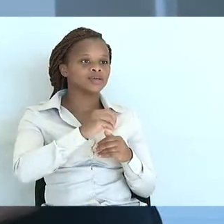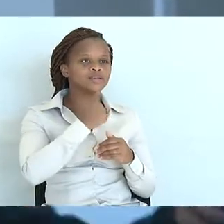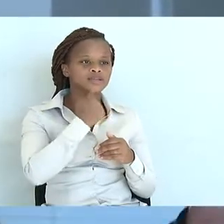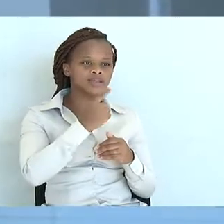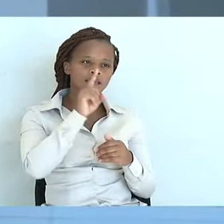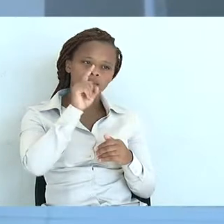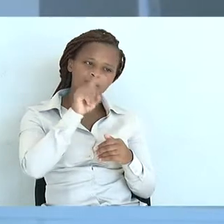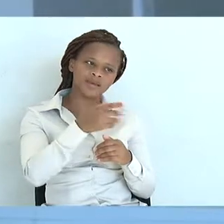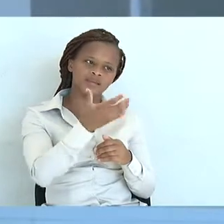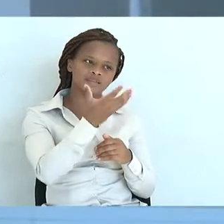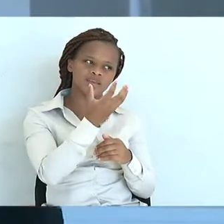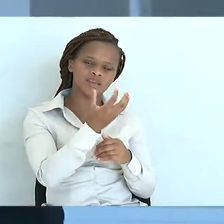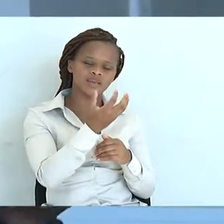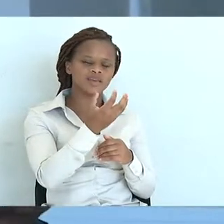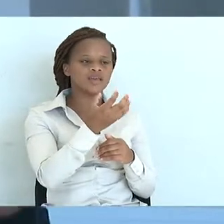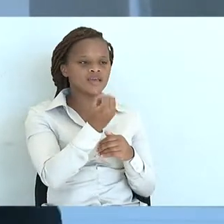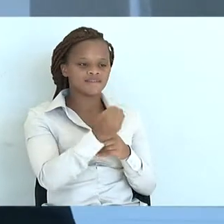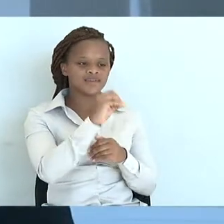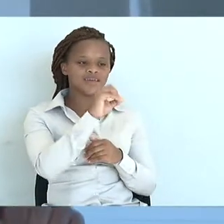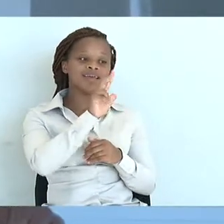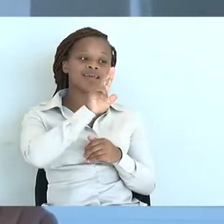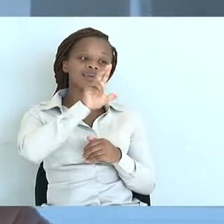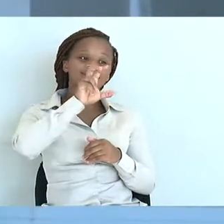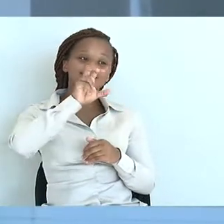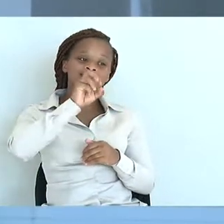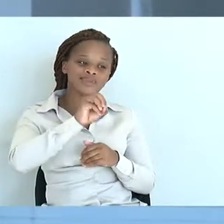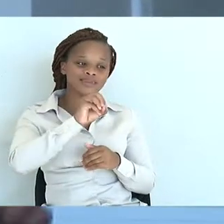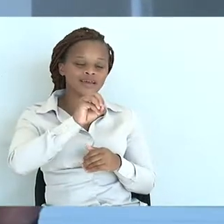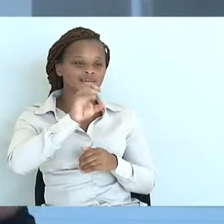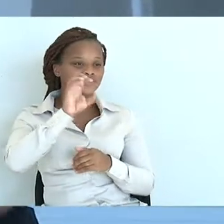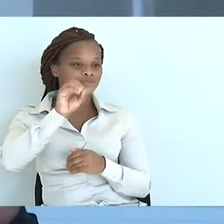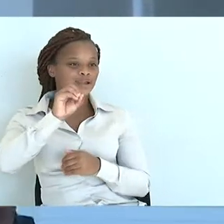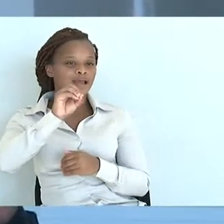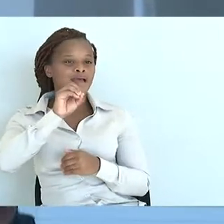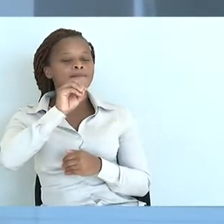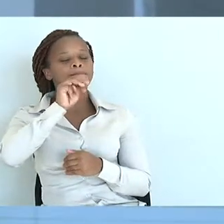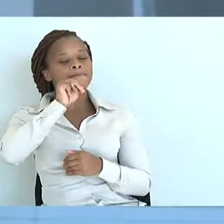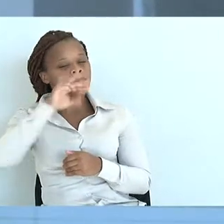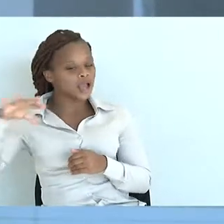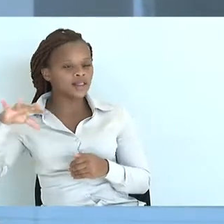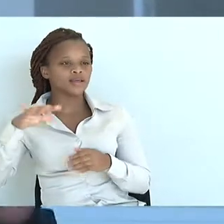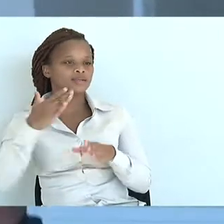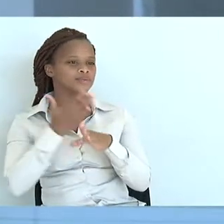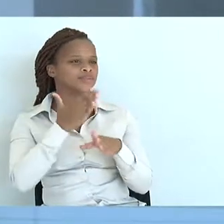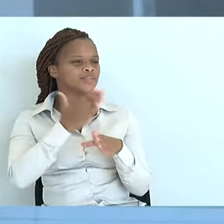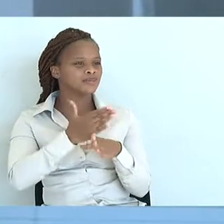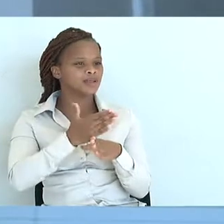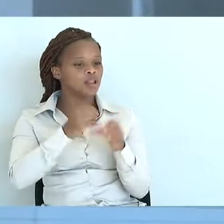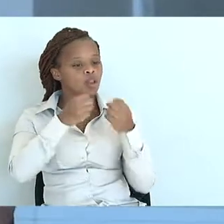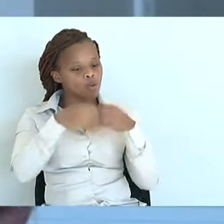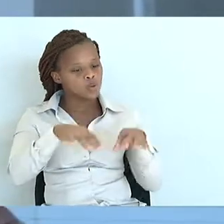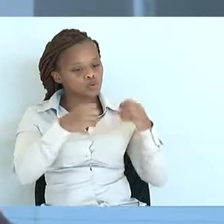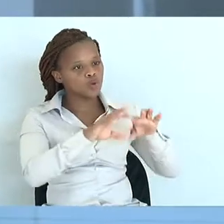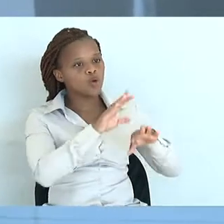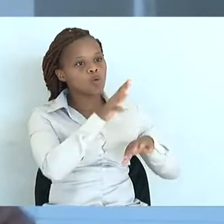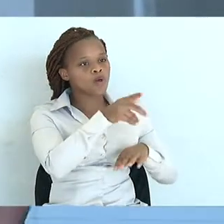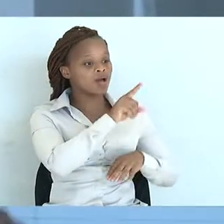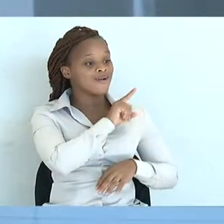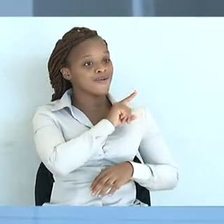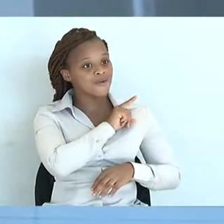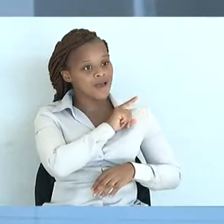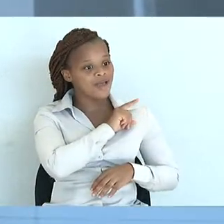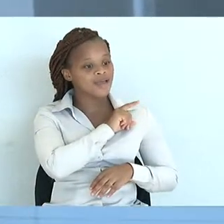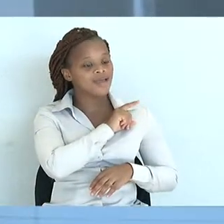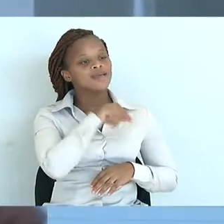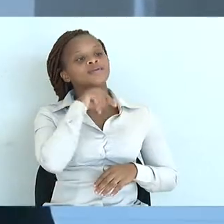that we're going to lose. And one of the things that is the cause is because of the fourth industrial revolution. I'm one of the people that is doing a master's with fourth